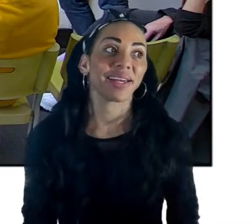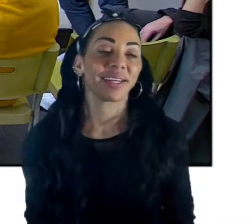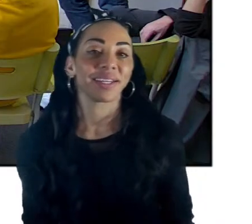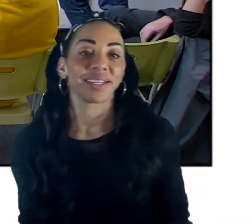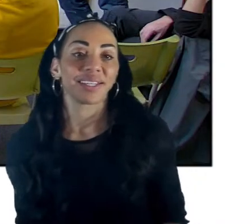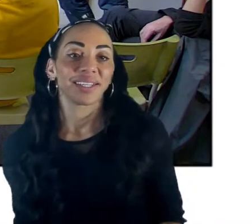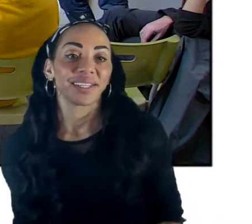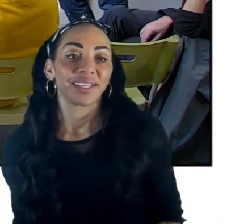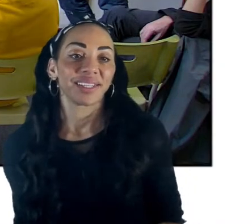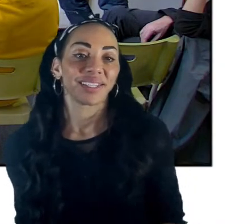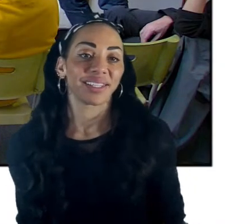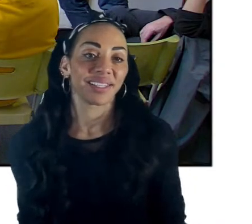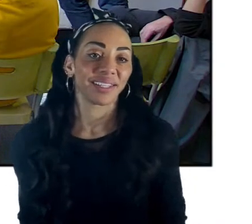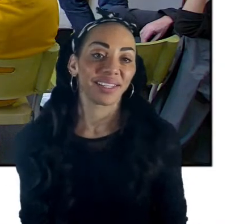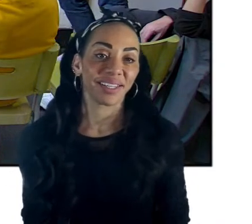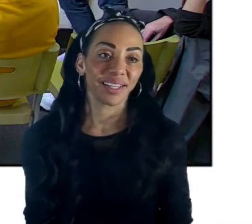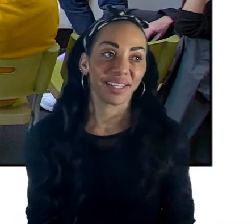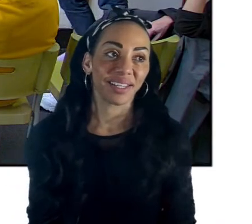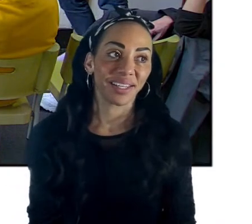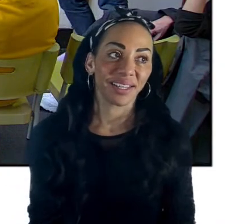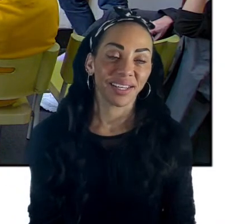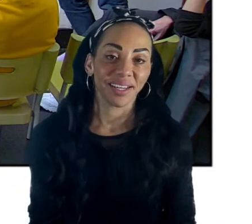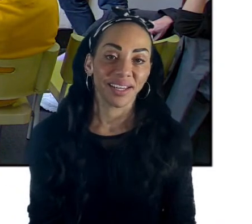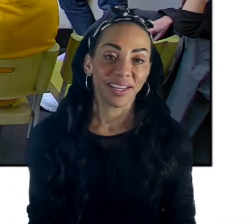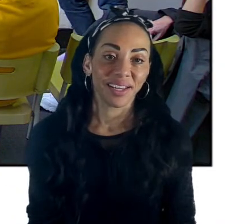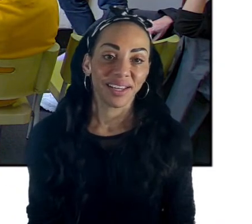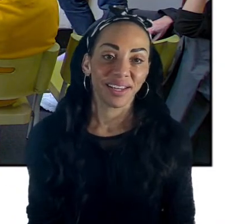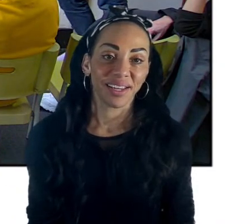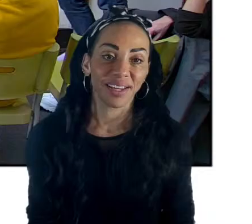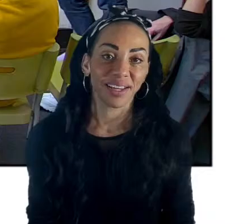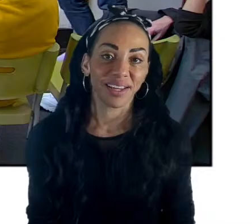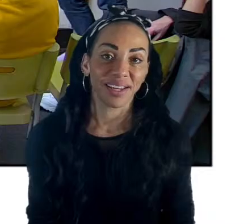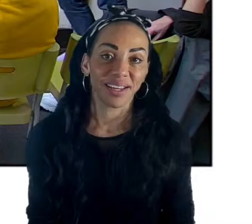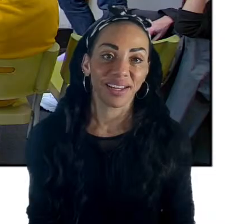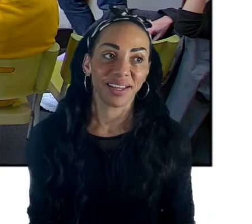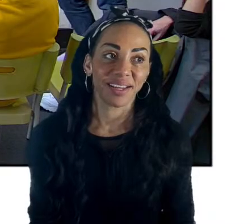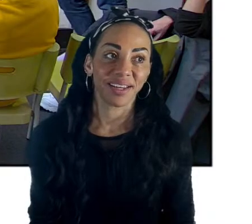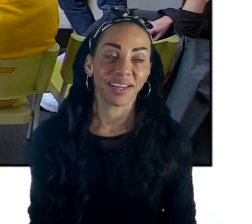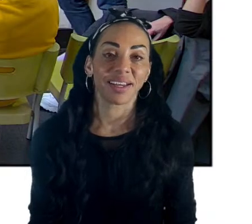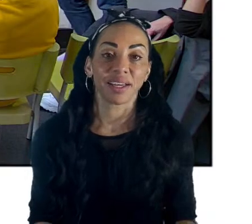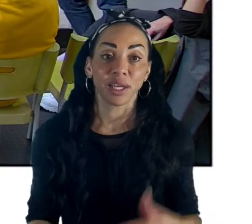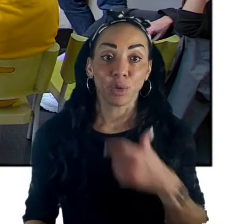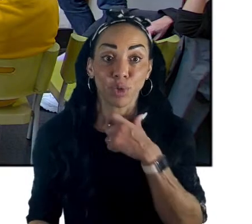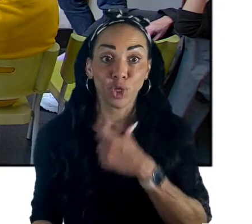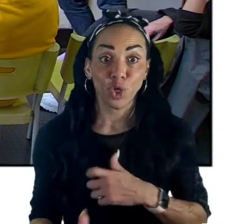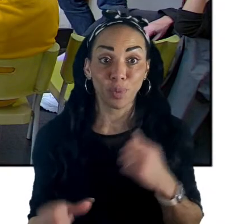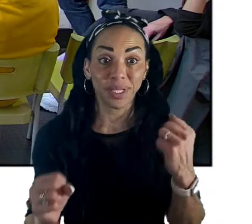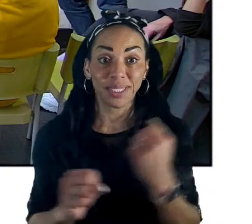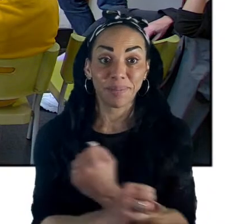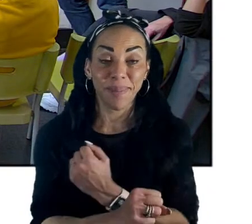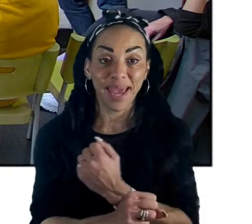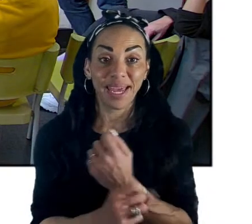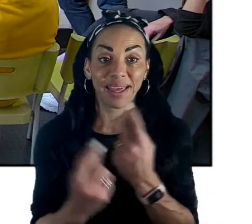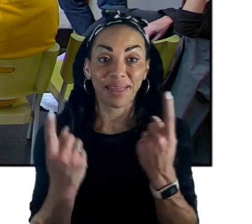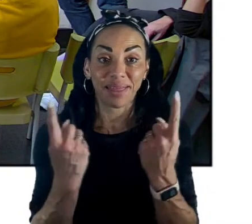when humans tend to make things like more chaotic and messy, AI tries to always like